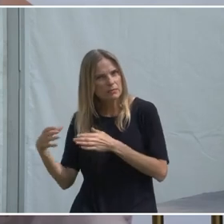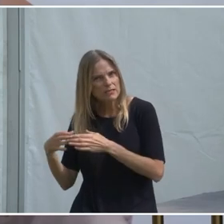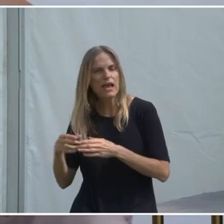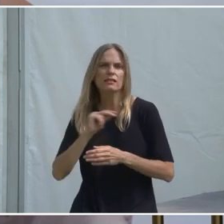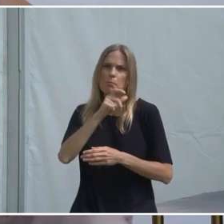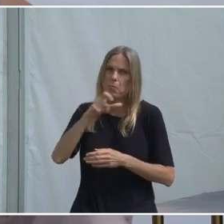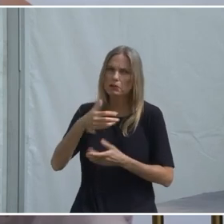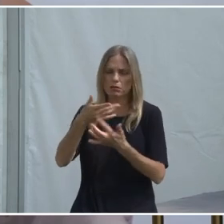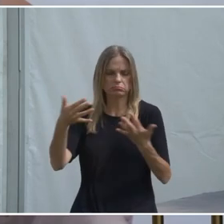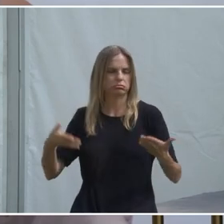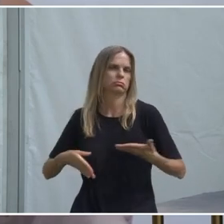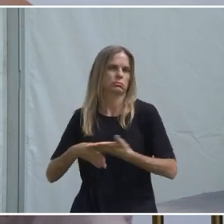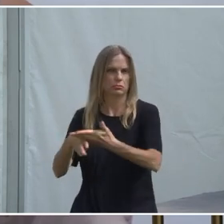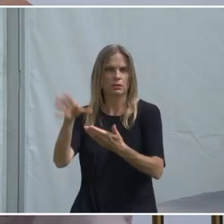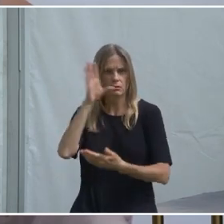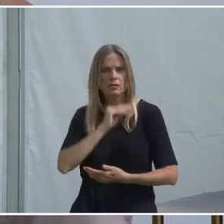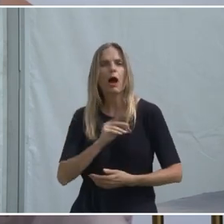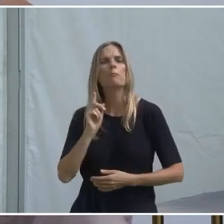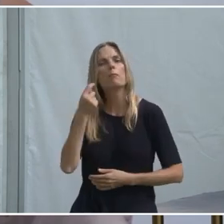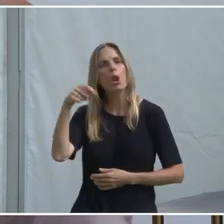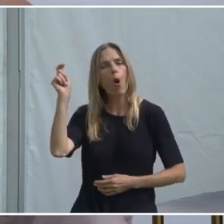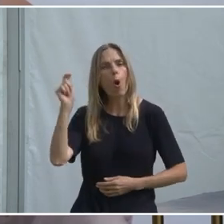to create new